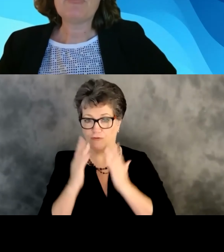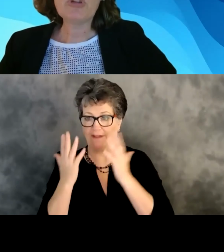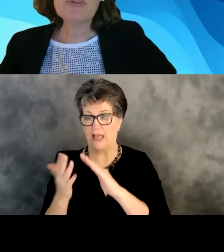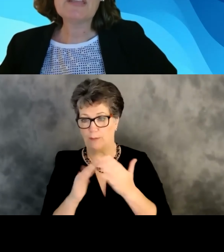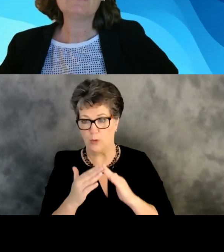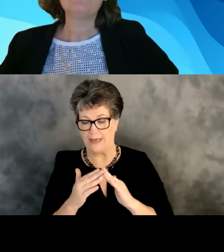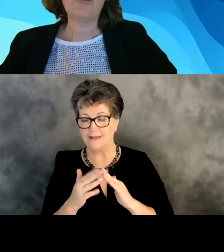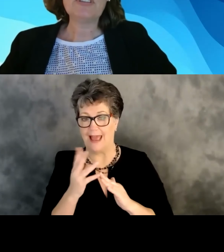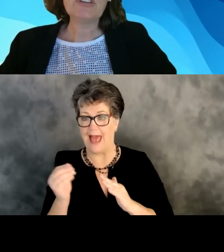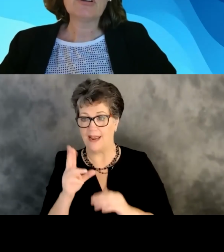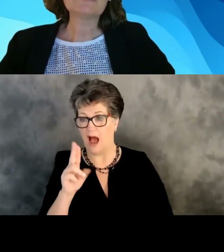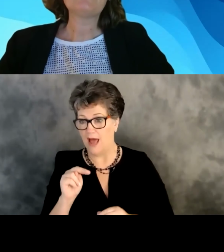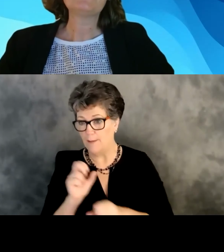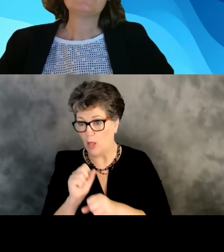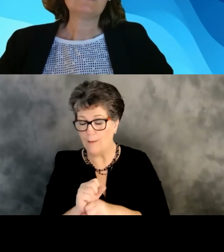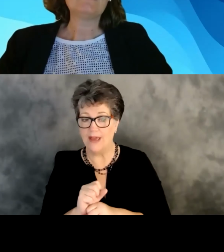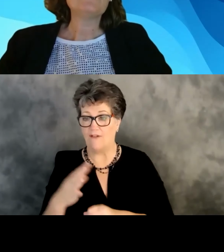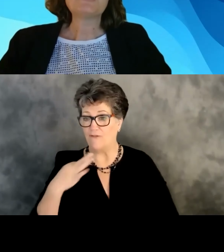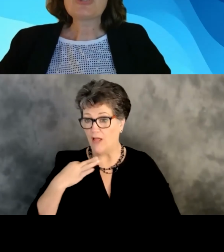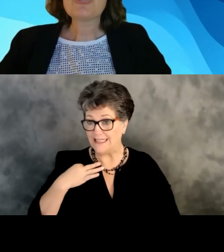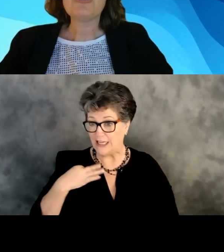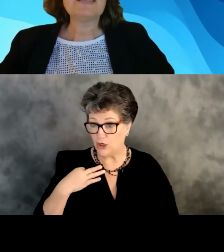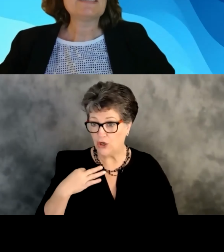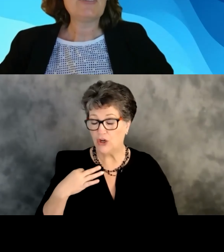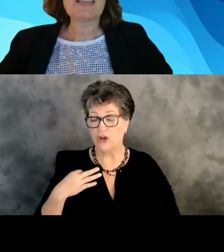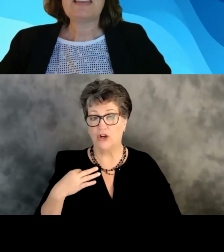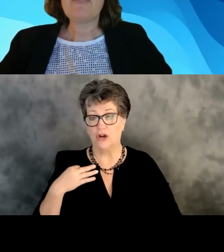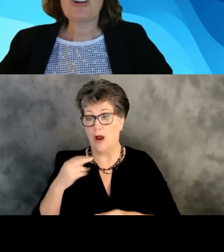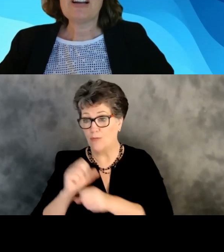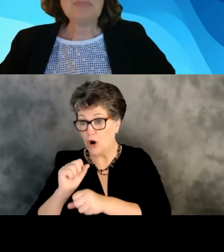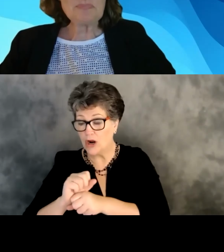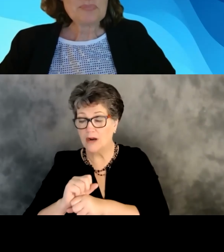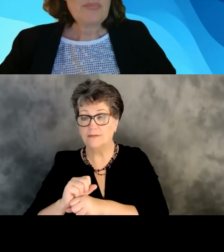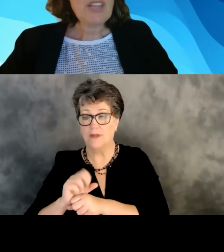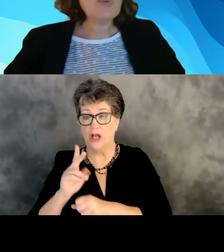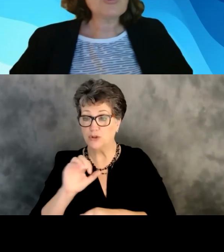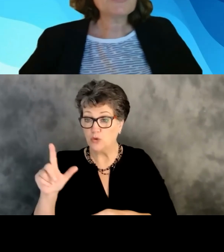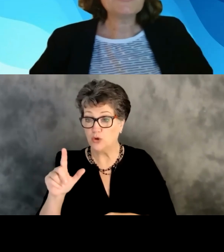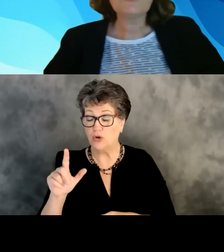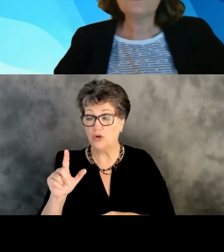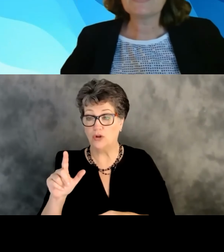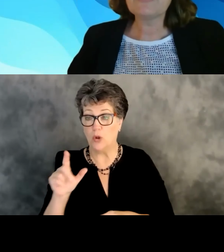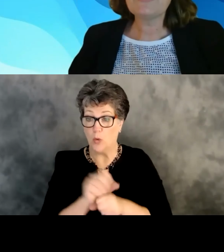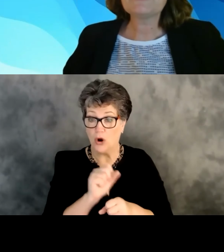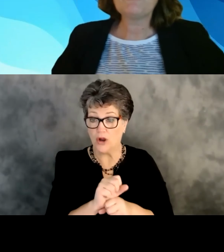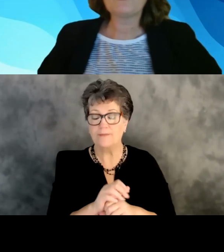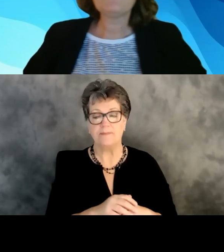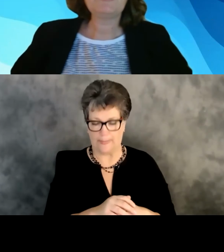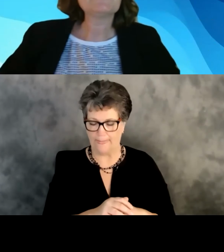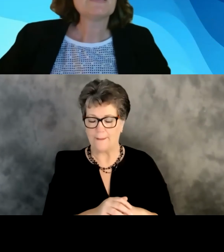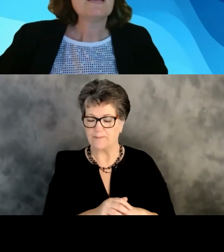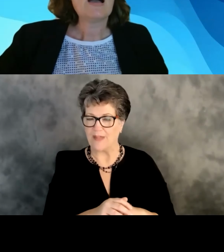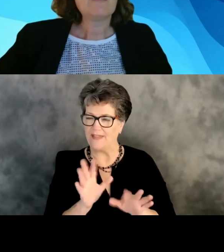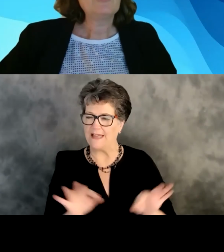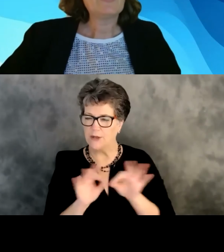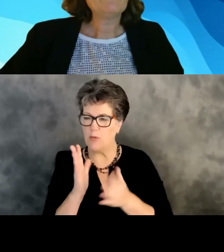and employment, volunteerism, social and civic, as any of our networks can tell you. And I think that's an important